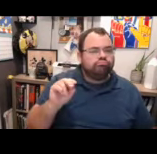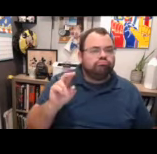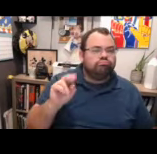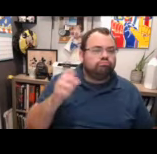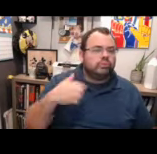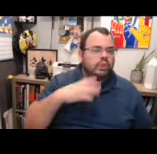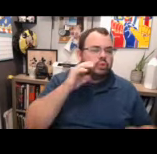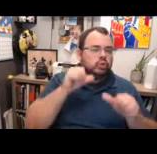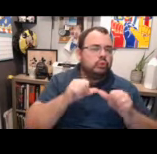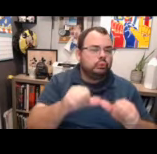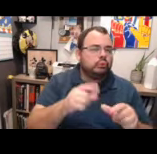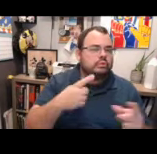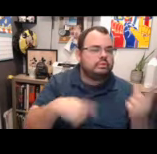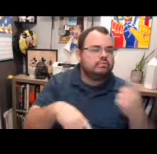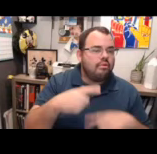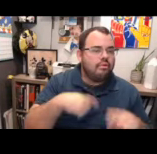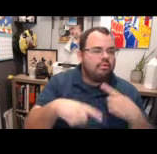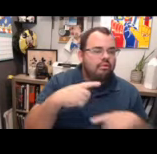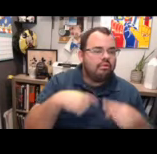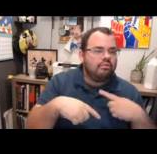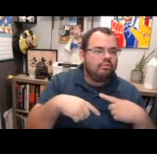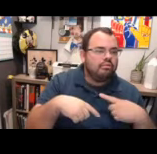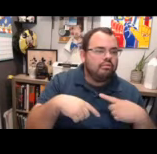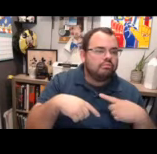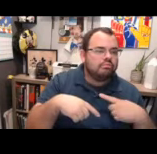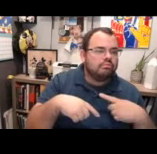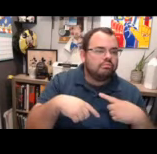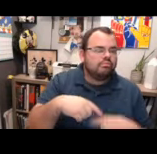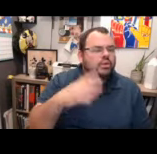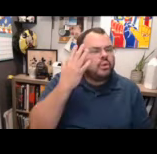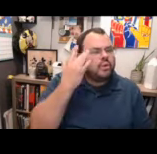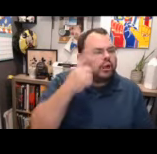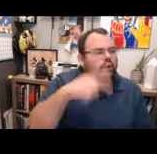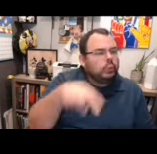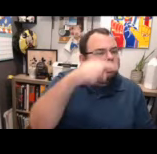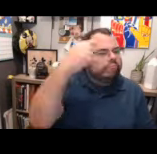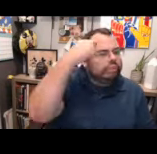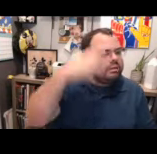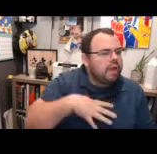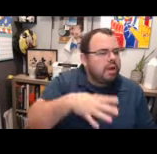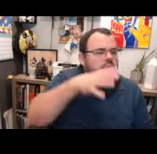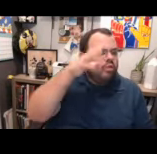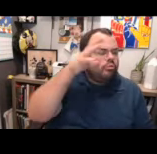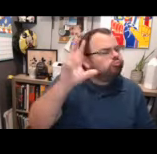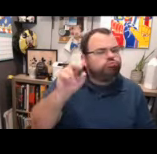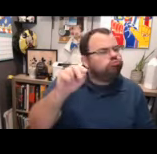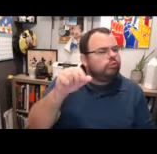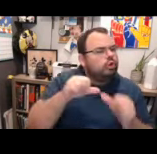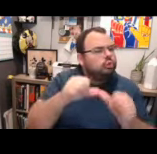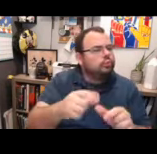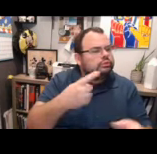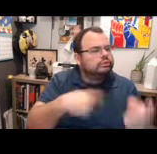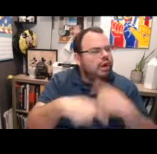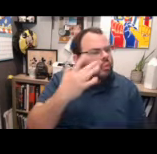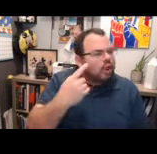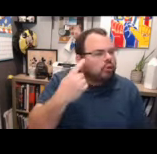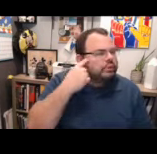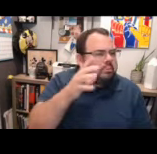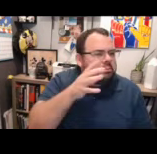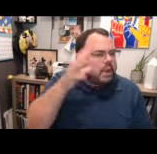My parents like, no, we're going to continue to sign. And they asked, what? Well, why do you think